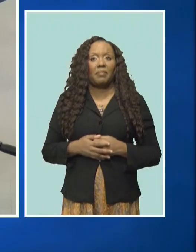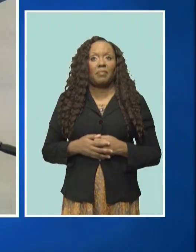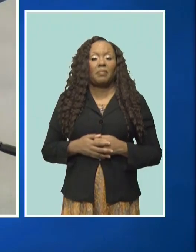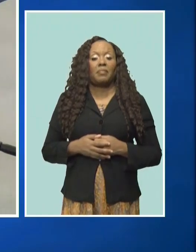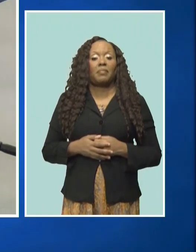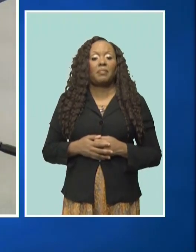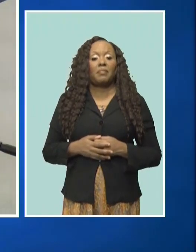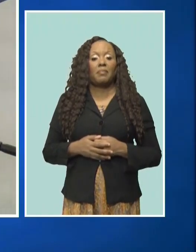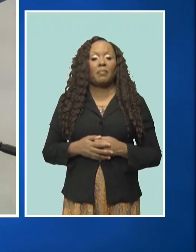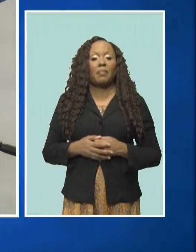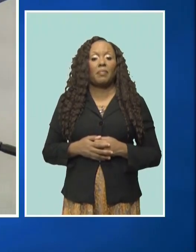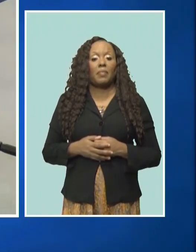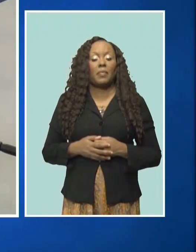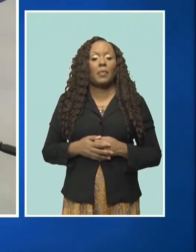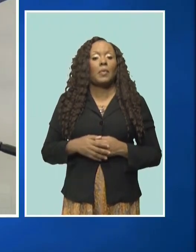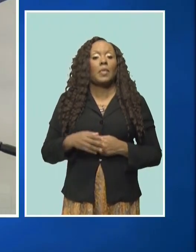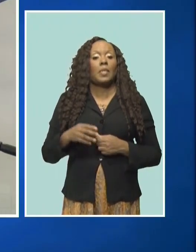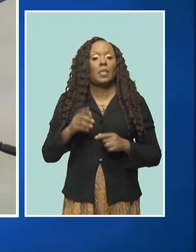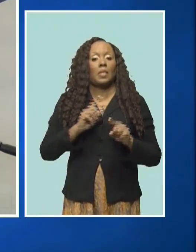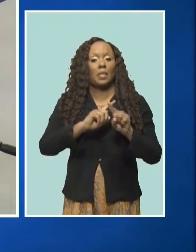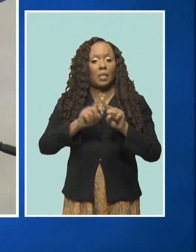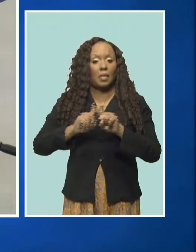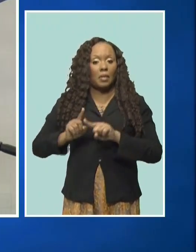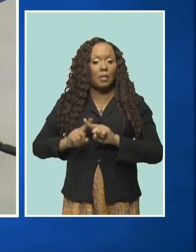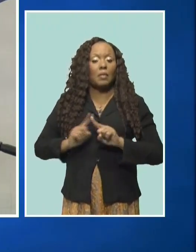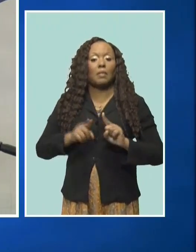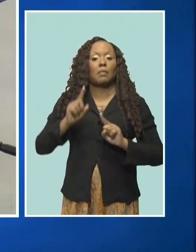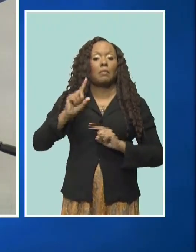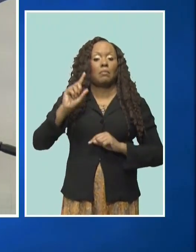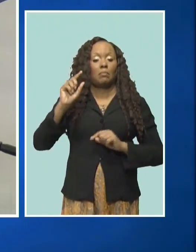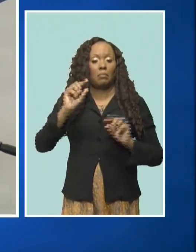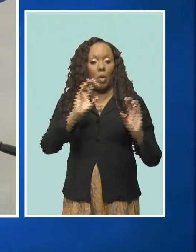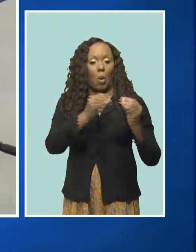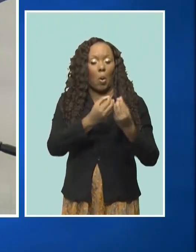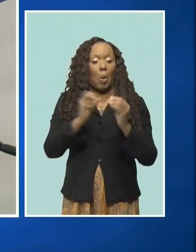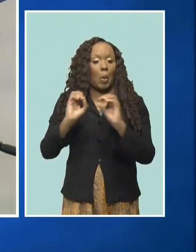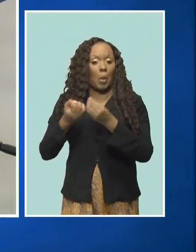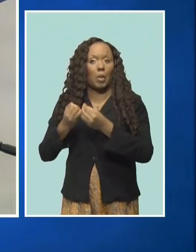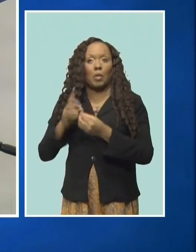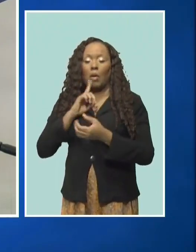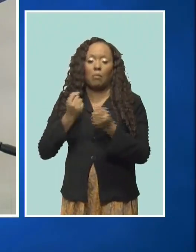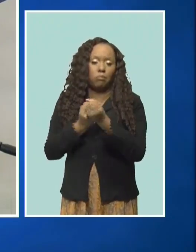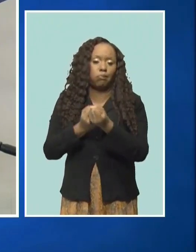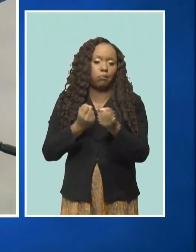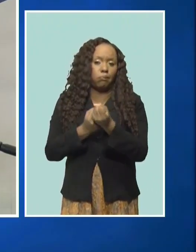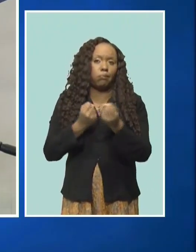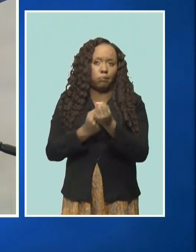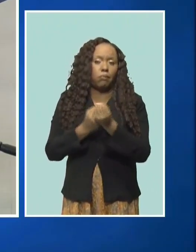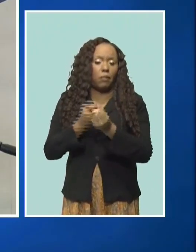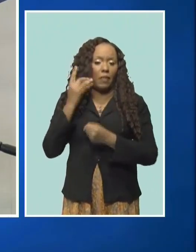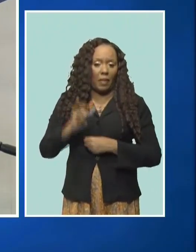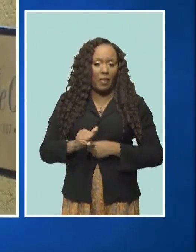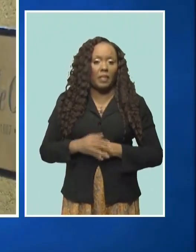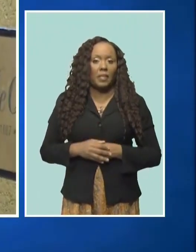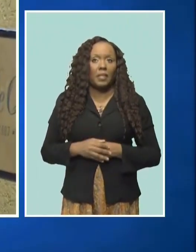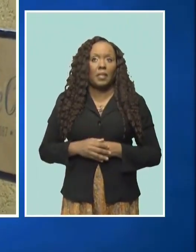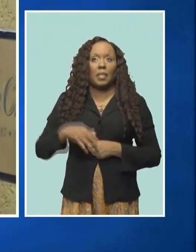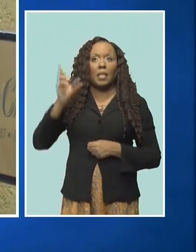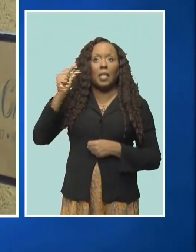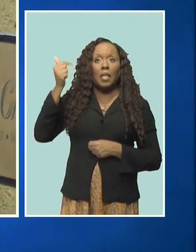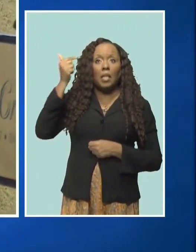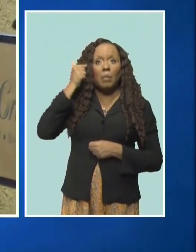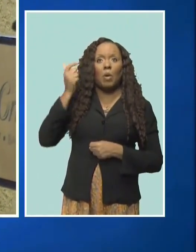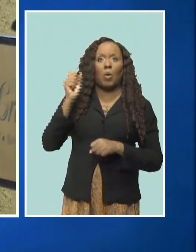were among those who lobbied for this financial support. Minister Jordan adds the government is